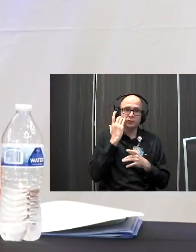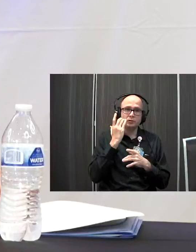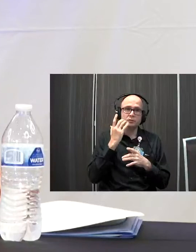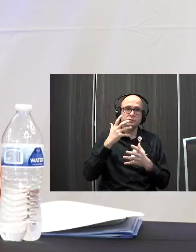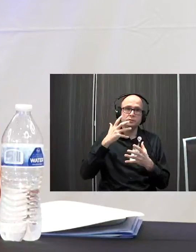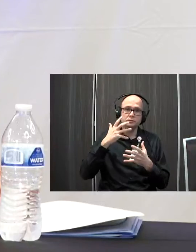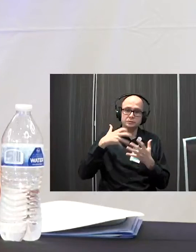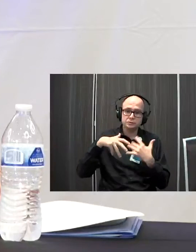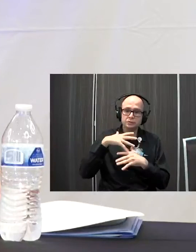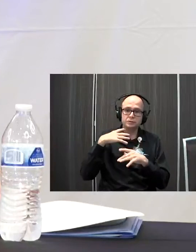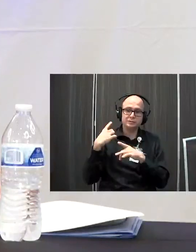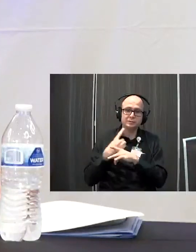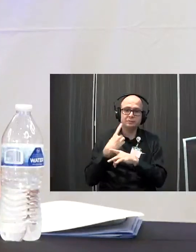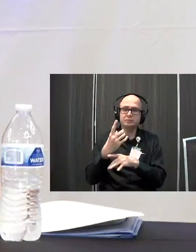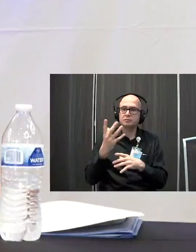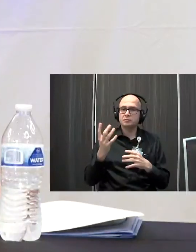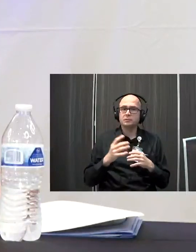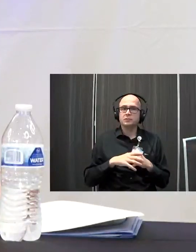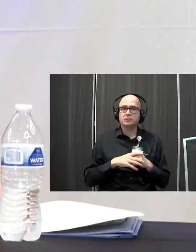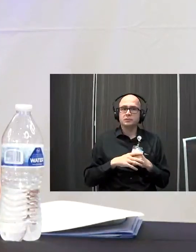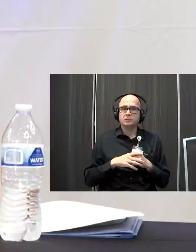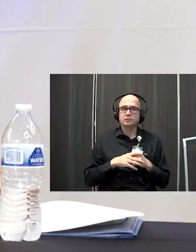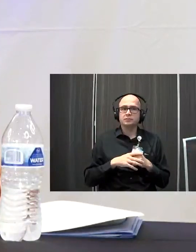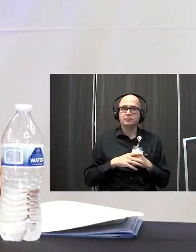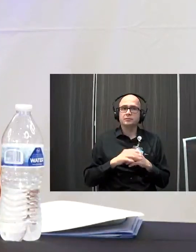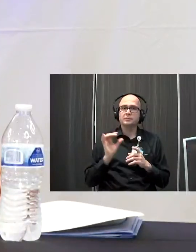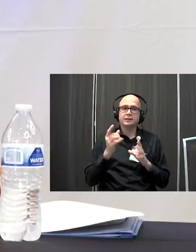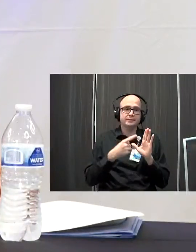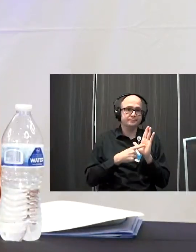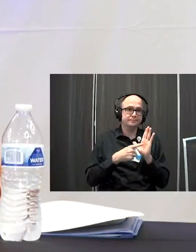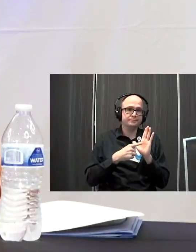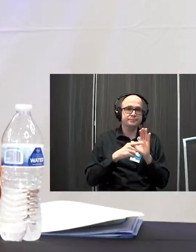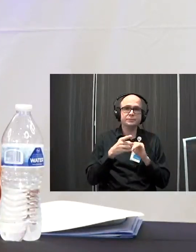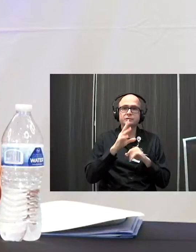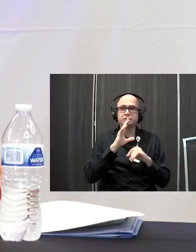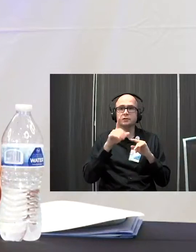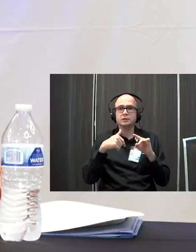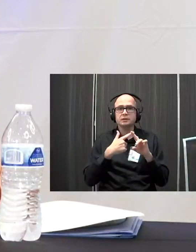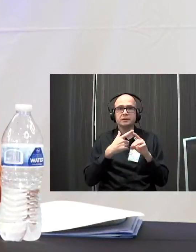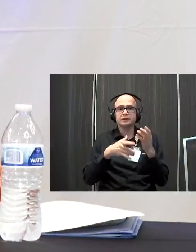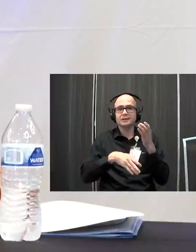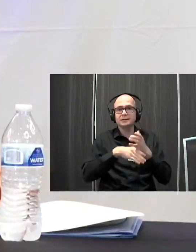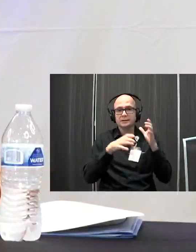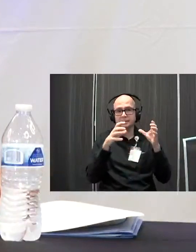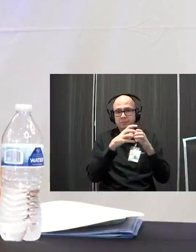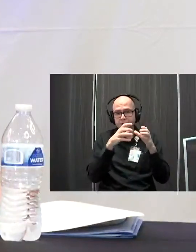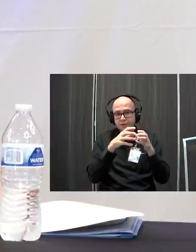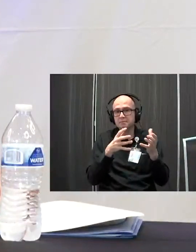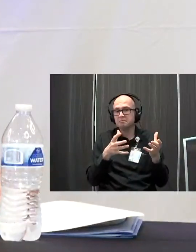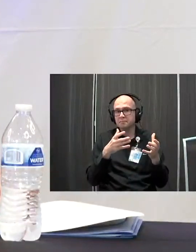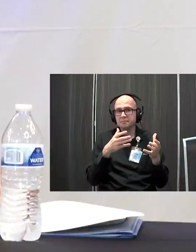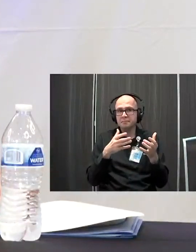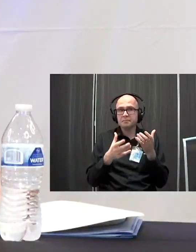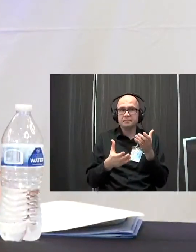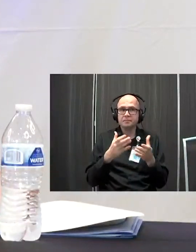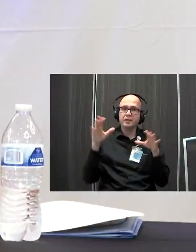socially accepting, like, or acceptable in those settings. Like, for example, you had talked about kicking the ball. That might be not for the